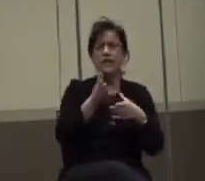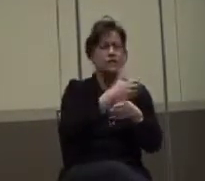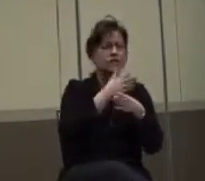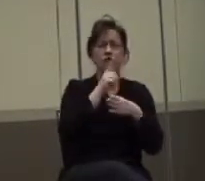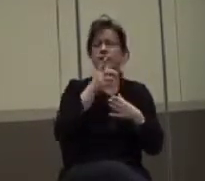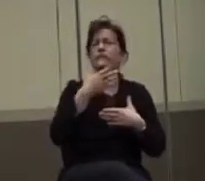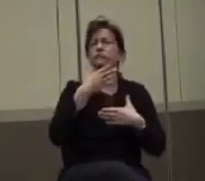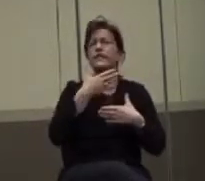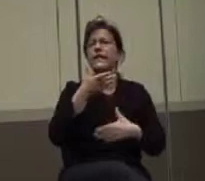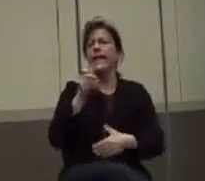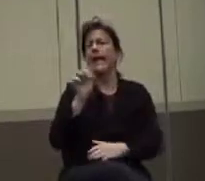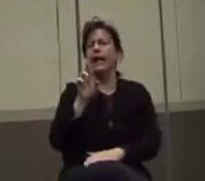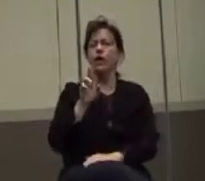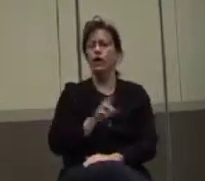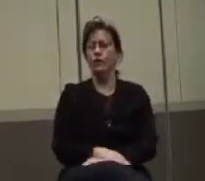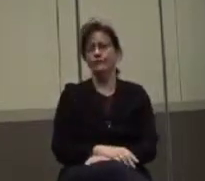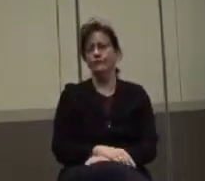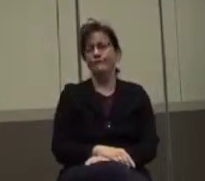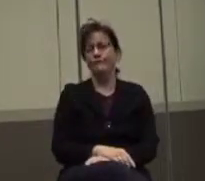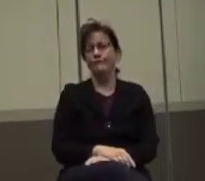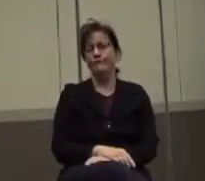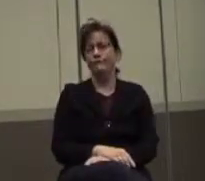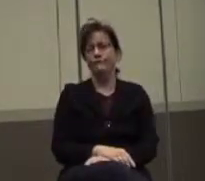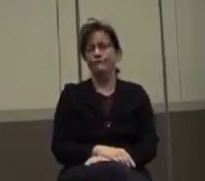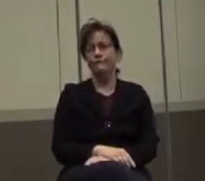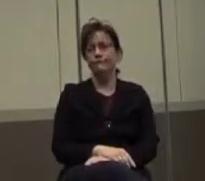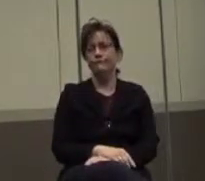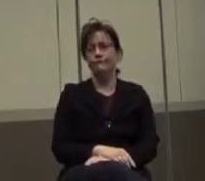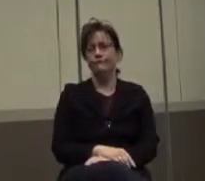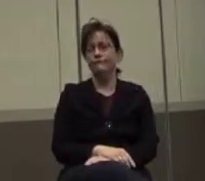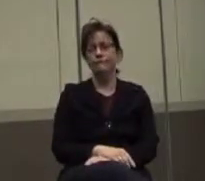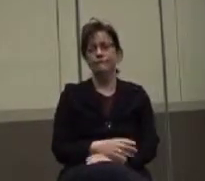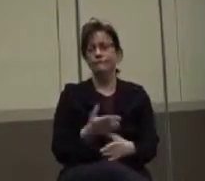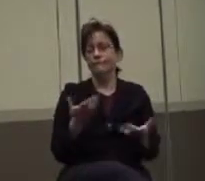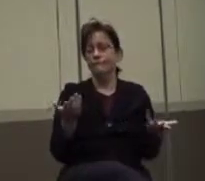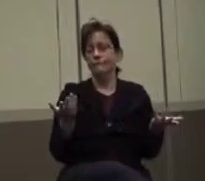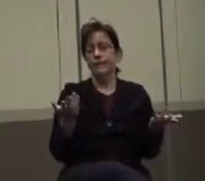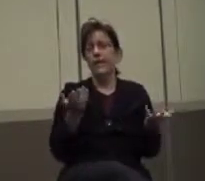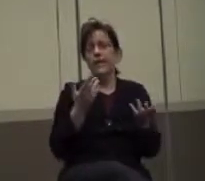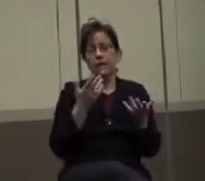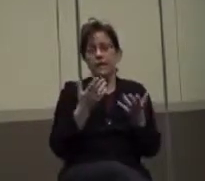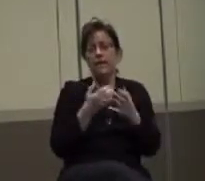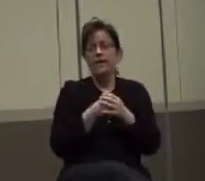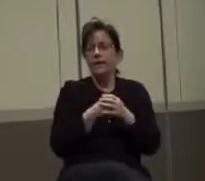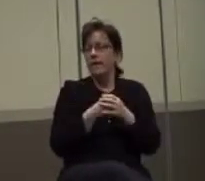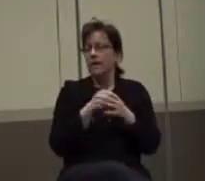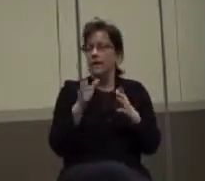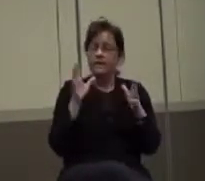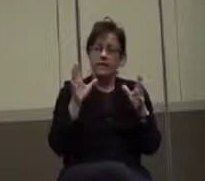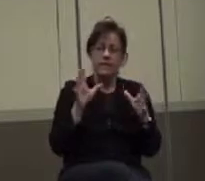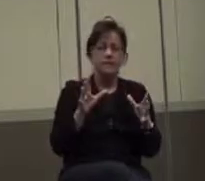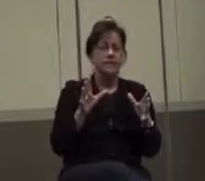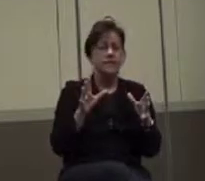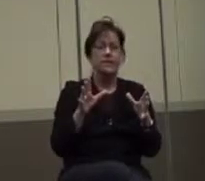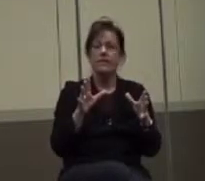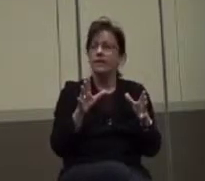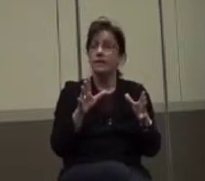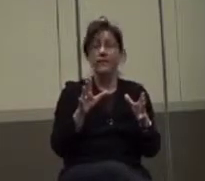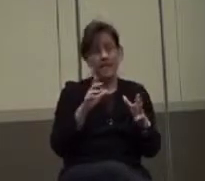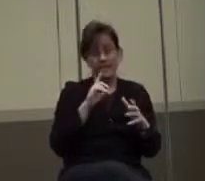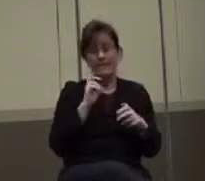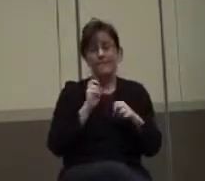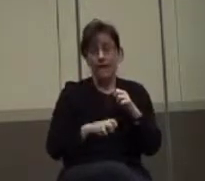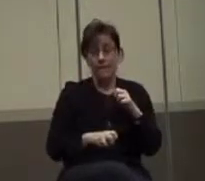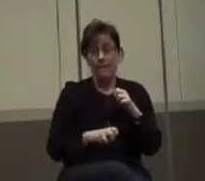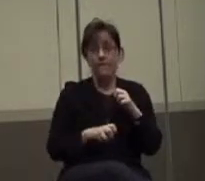okay? And precious little of that, probably, okay? So, again, you've got to be, now, that's tough. Differentiation is